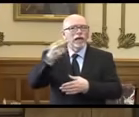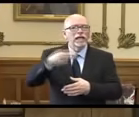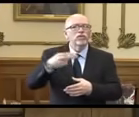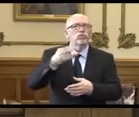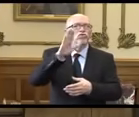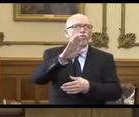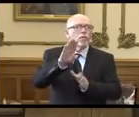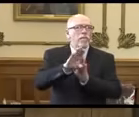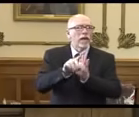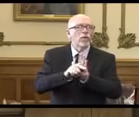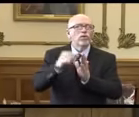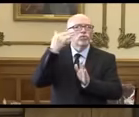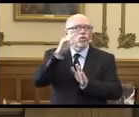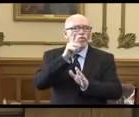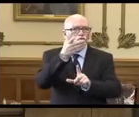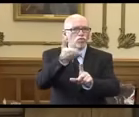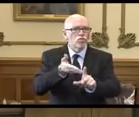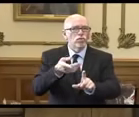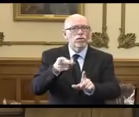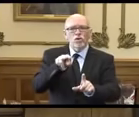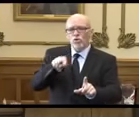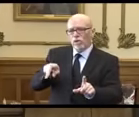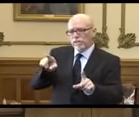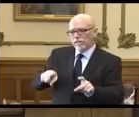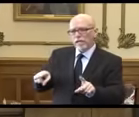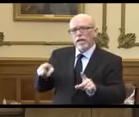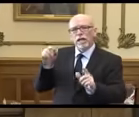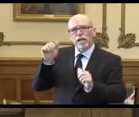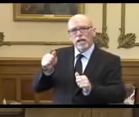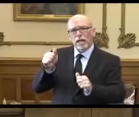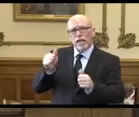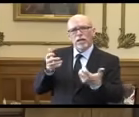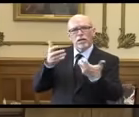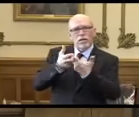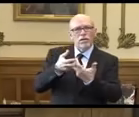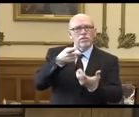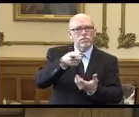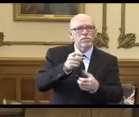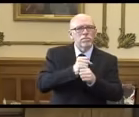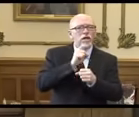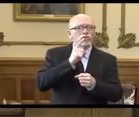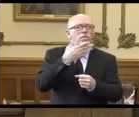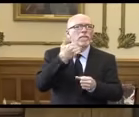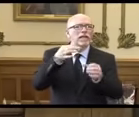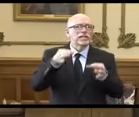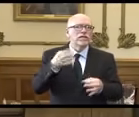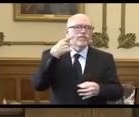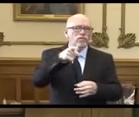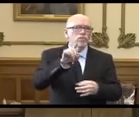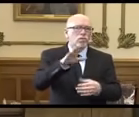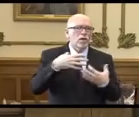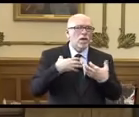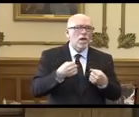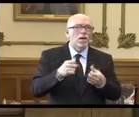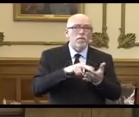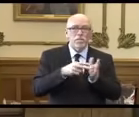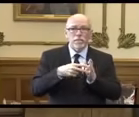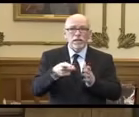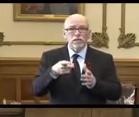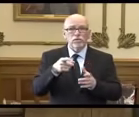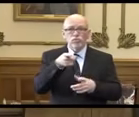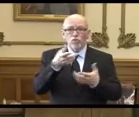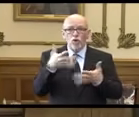and your story, looking at that test and putting those two things together to make the best decision as to whether or not you're somebody who's